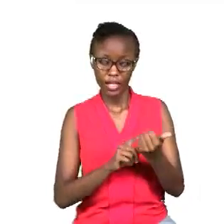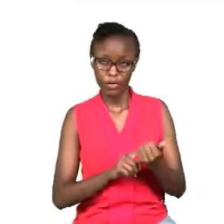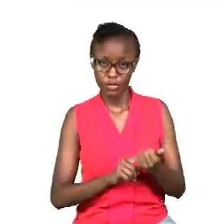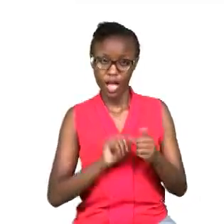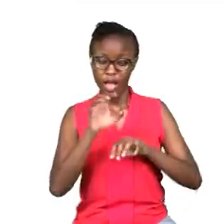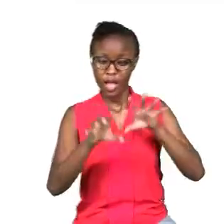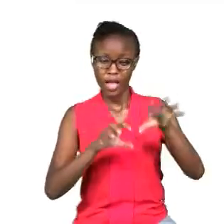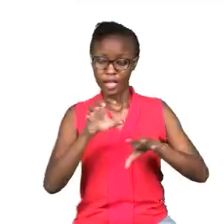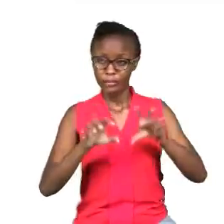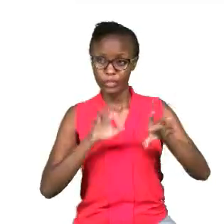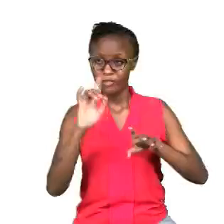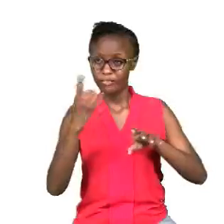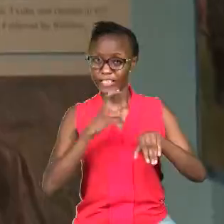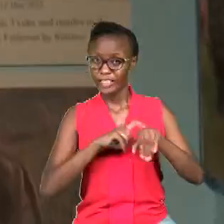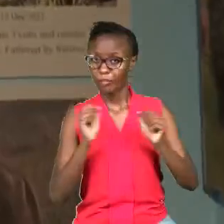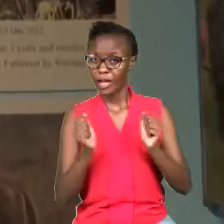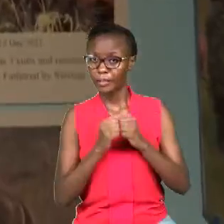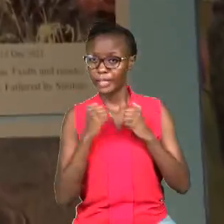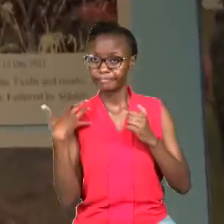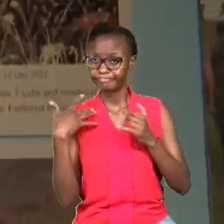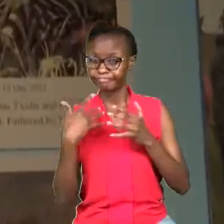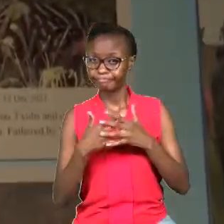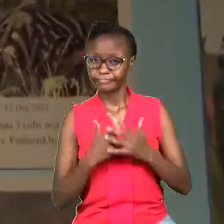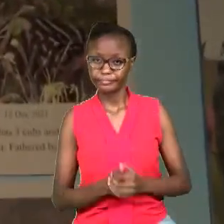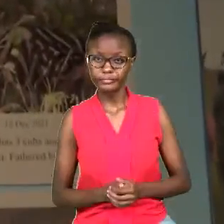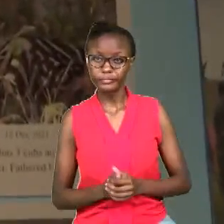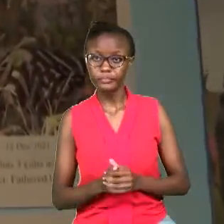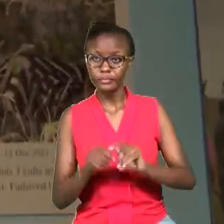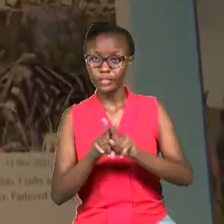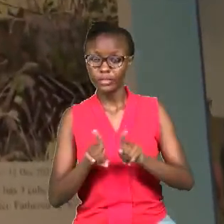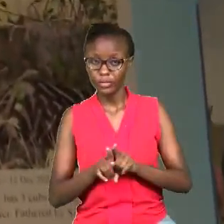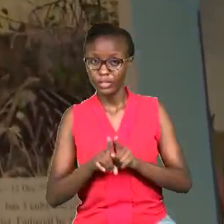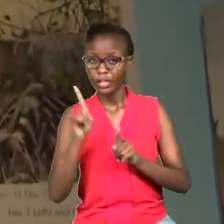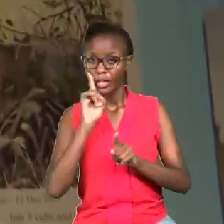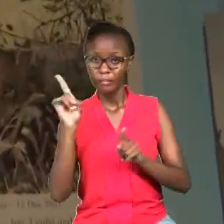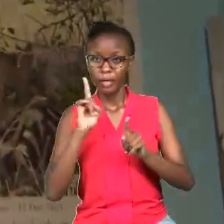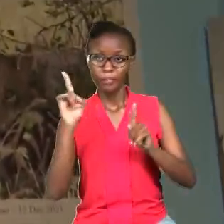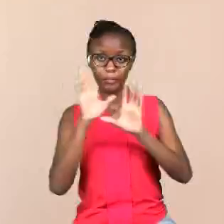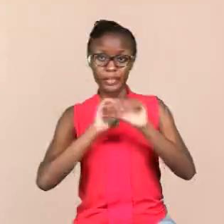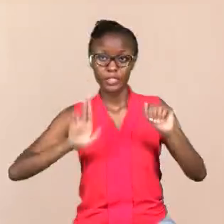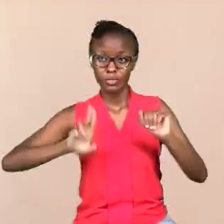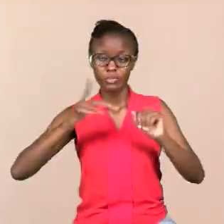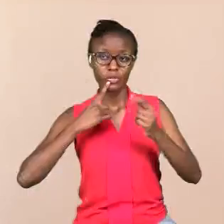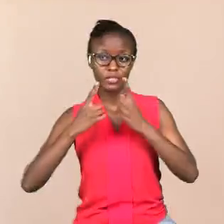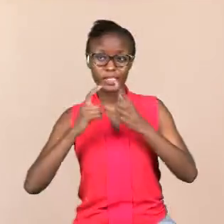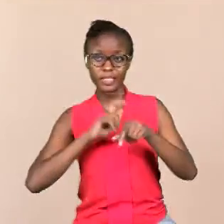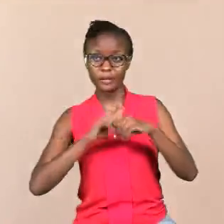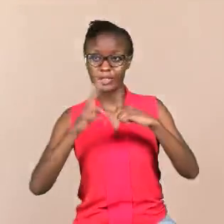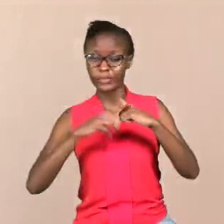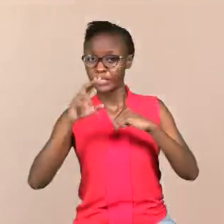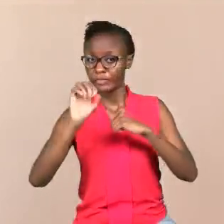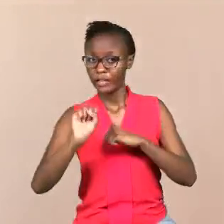the first time ever done in this country. President Uhuru Kenyatta was speaking during the commemoration of the park's 75th